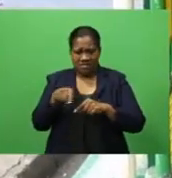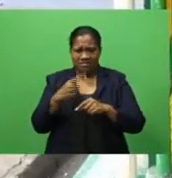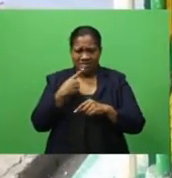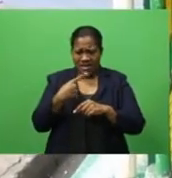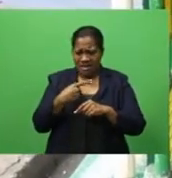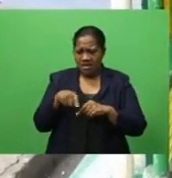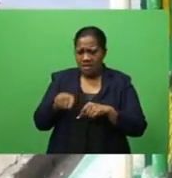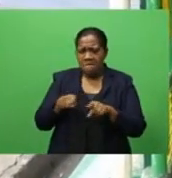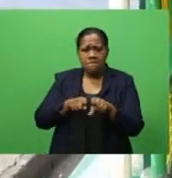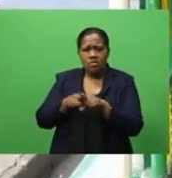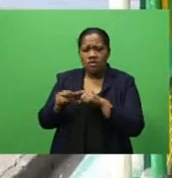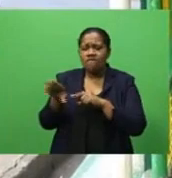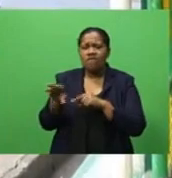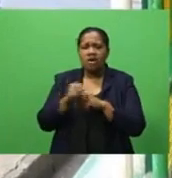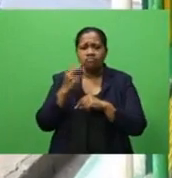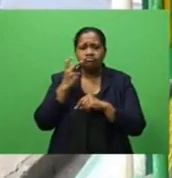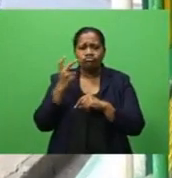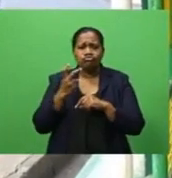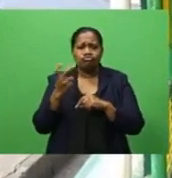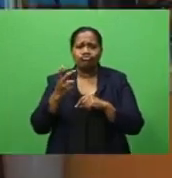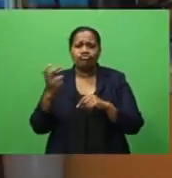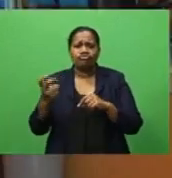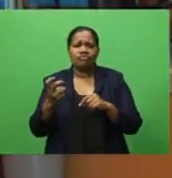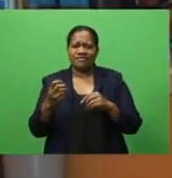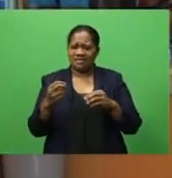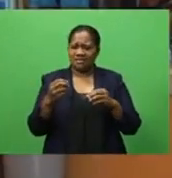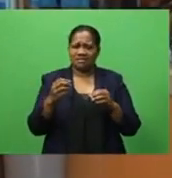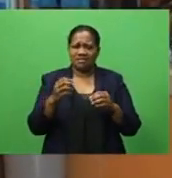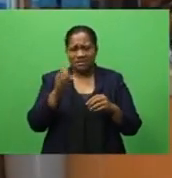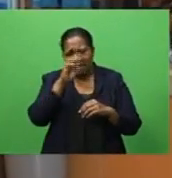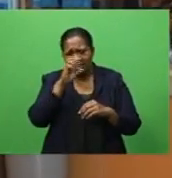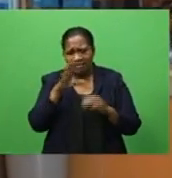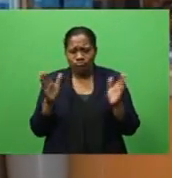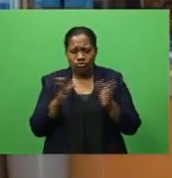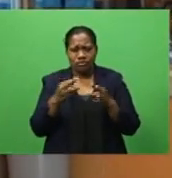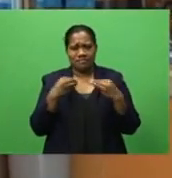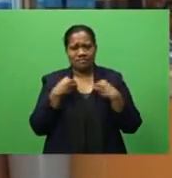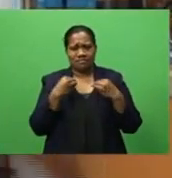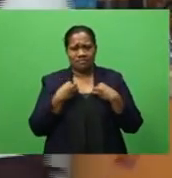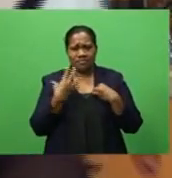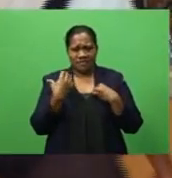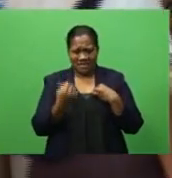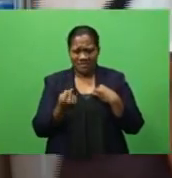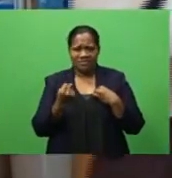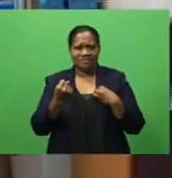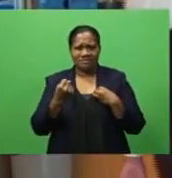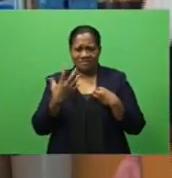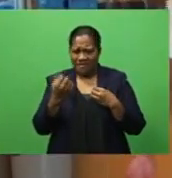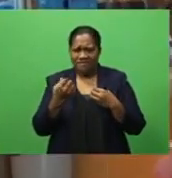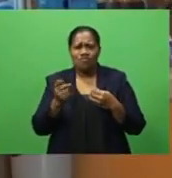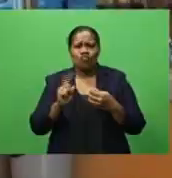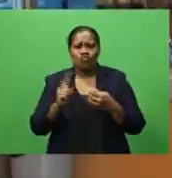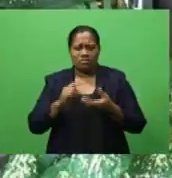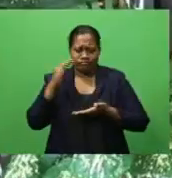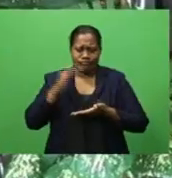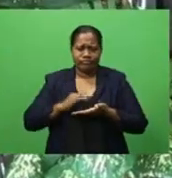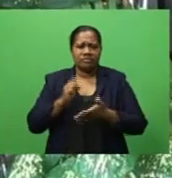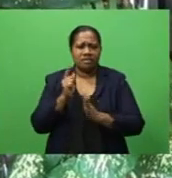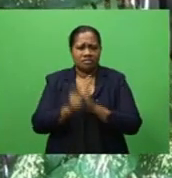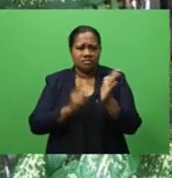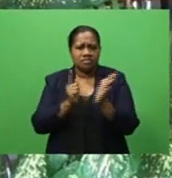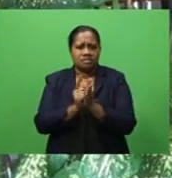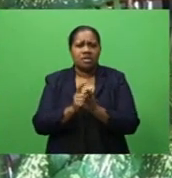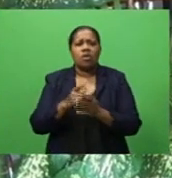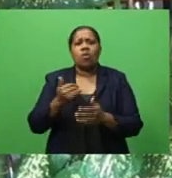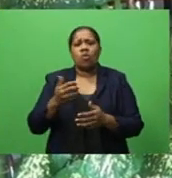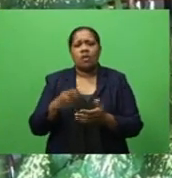from tourism, taxi, small and micro enterprises that have been experienced reduced hours, lower income or have been laid off temporarily